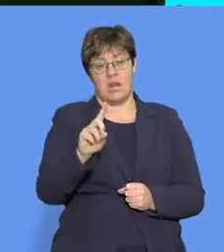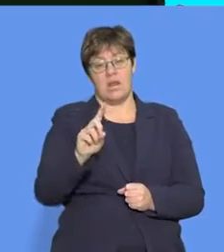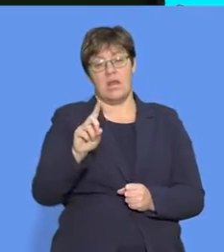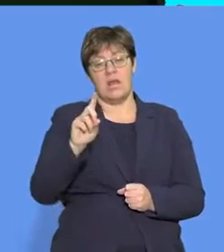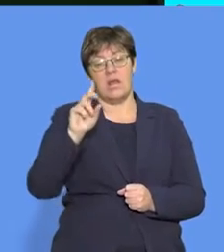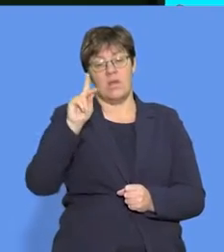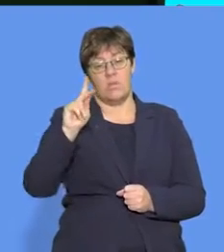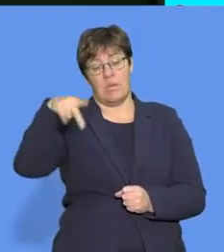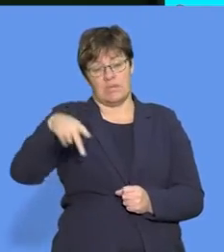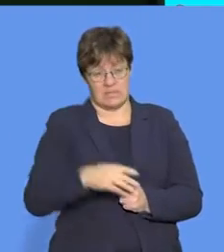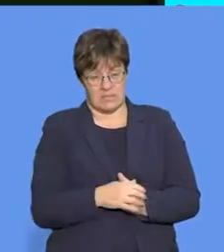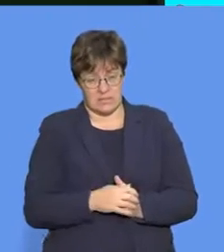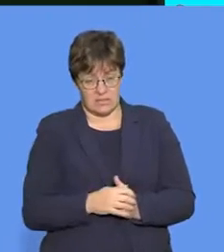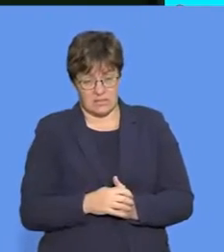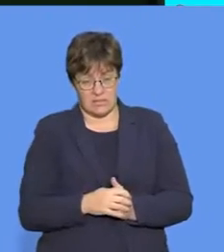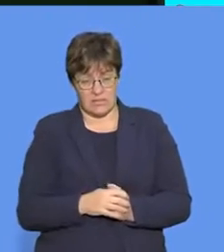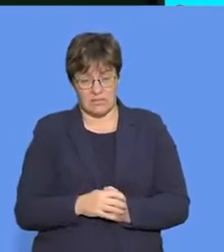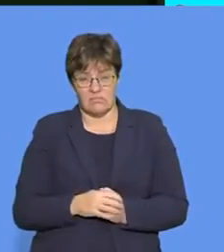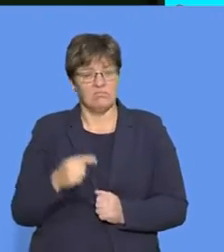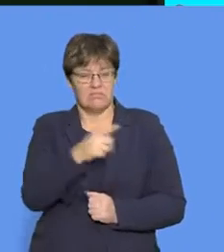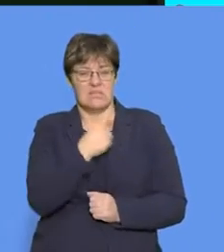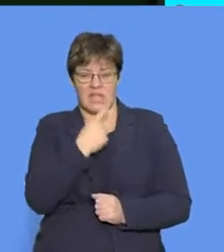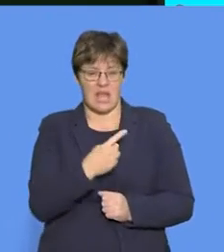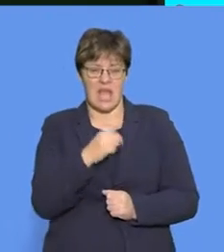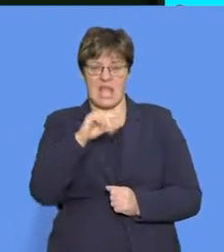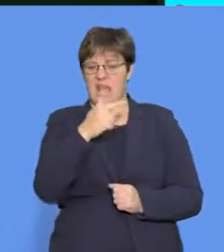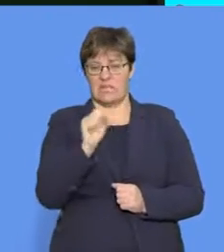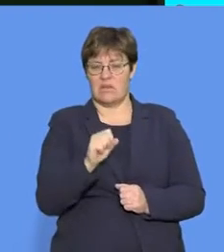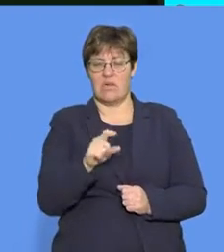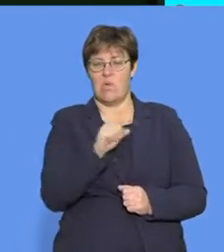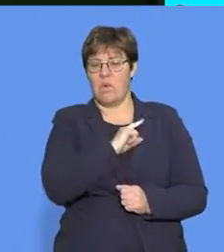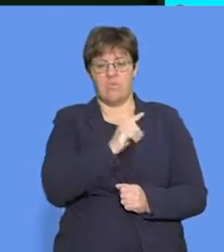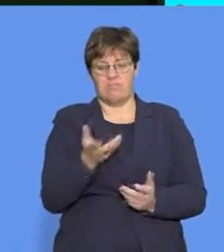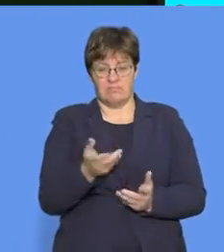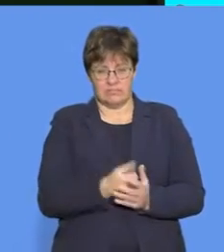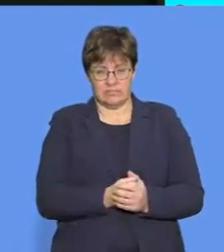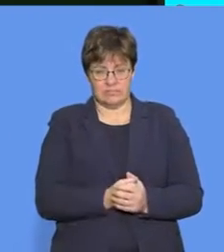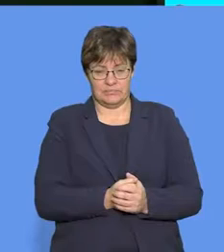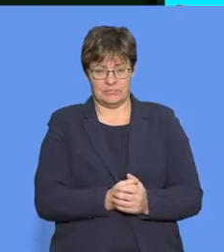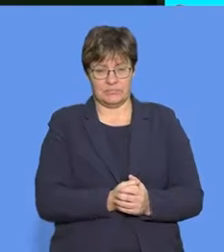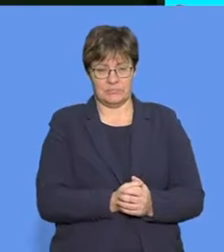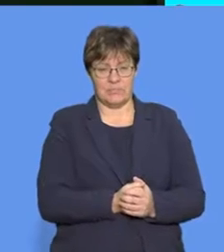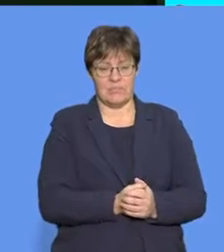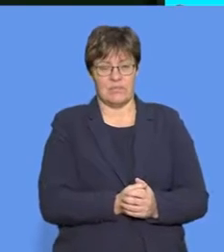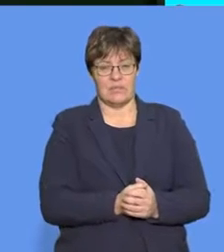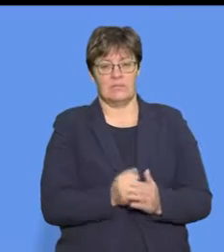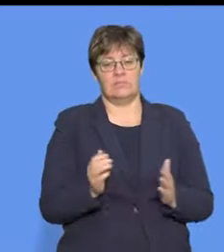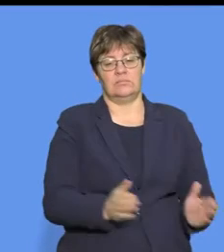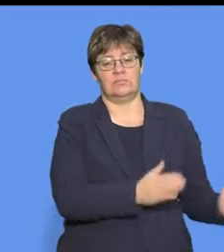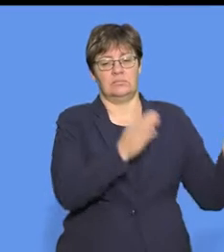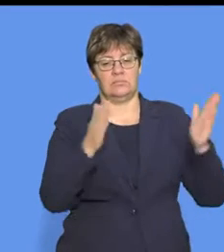atmosphere, 101.3 kilopascals. For this cell, we wouldn't need to say the gases for the standard